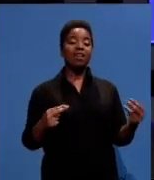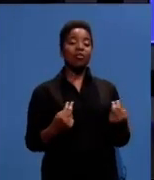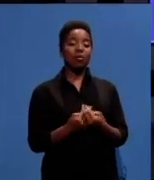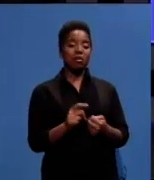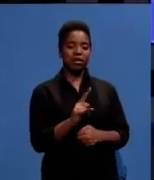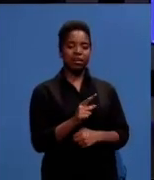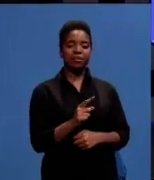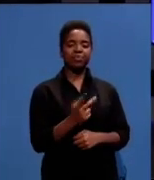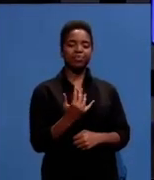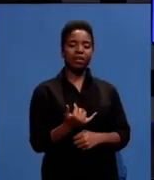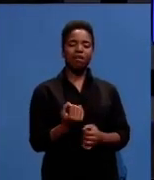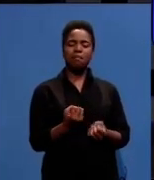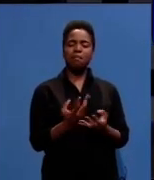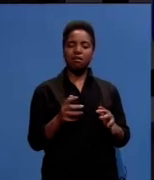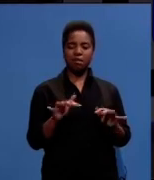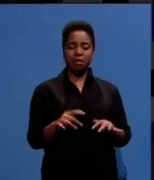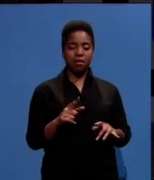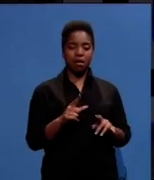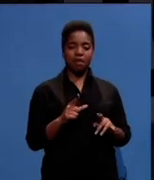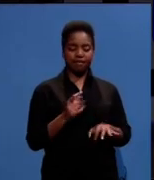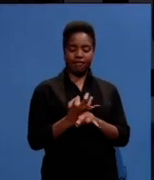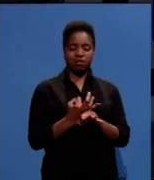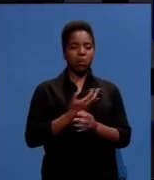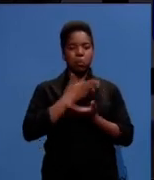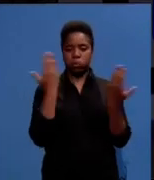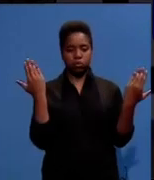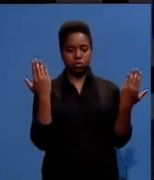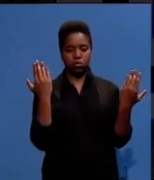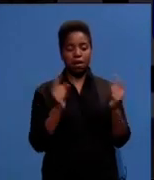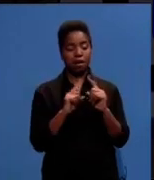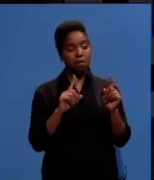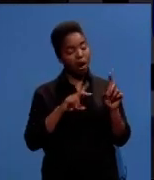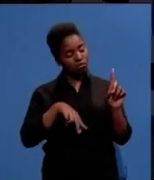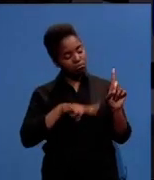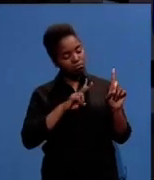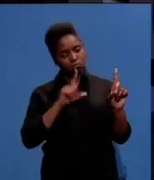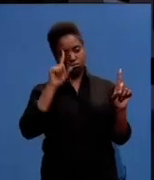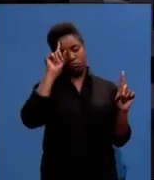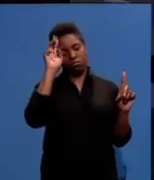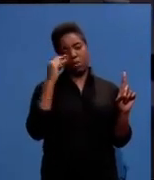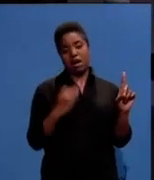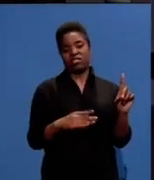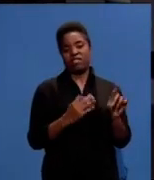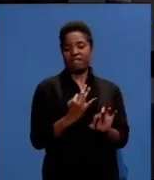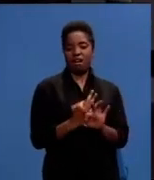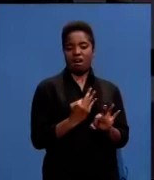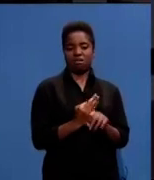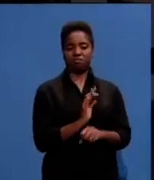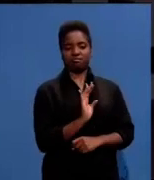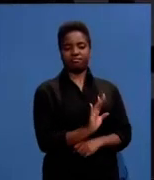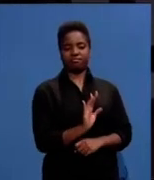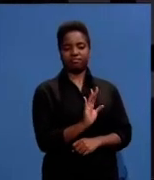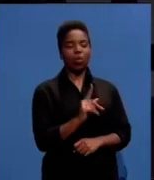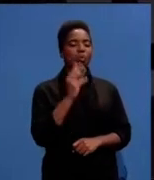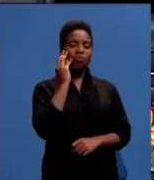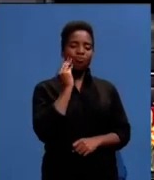We've lost, for many people, a father figure. There are many people who grew up in South Africa without parents. Yes. Madiba might have represented a